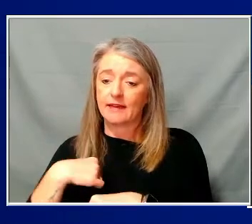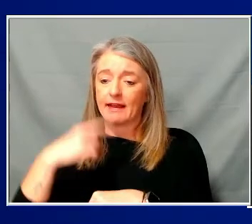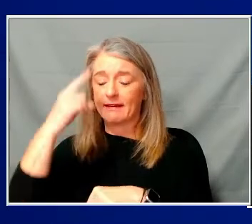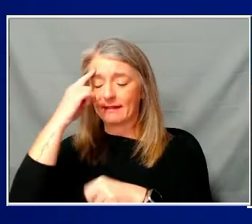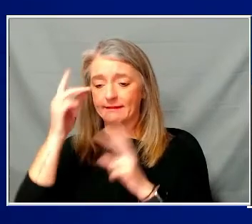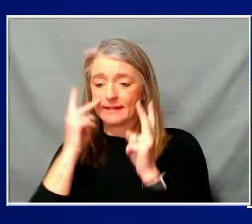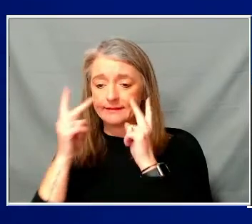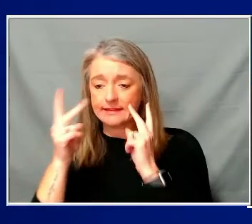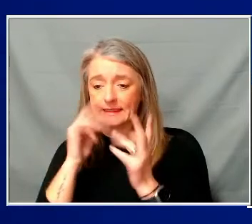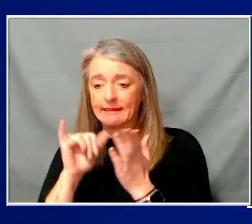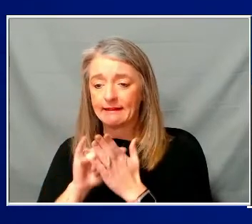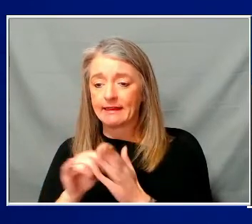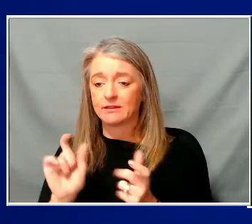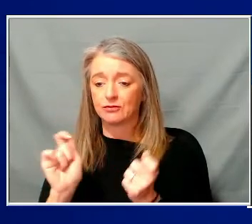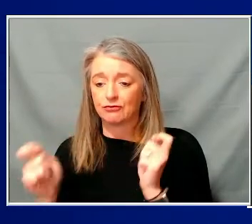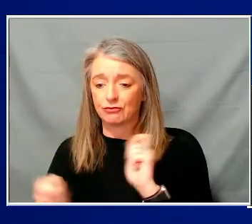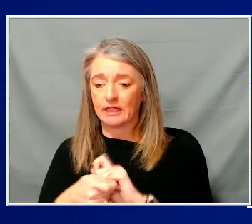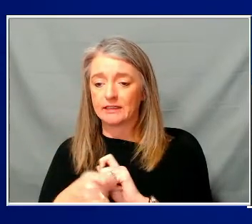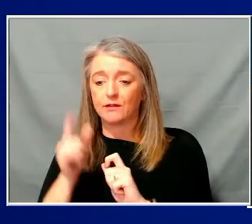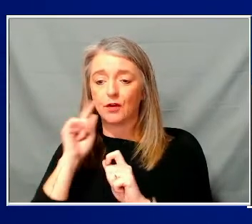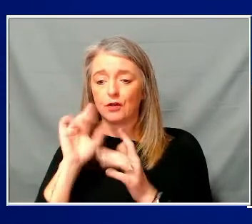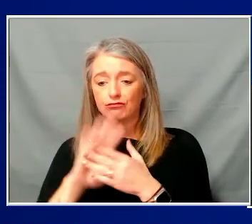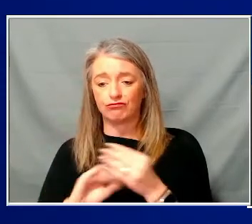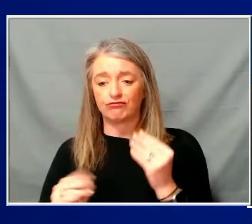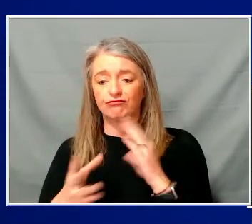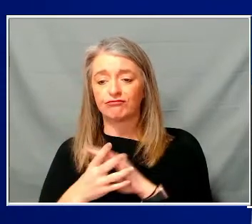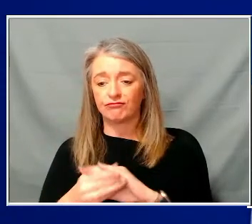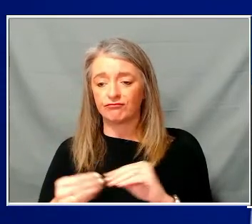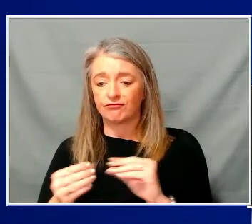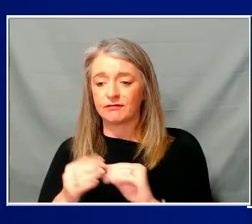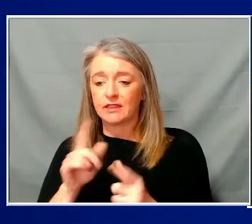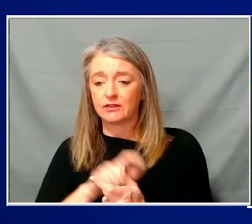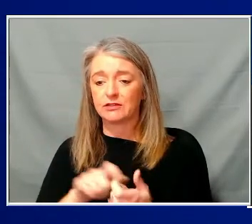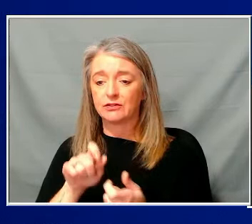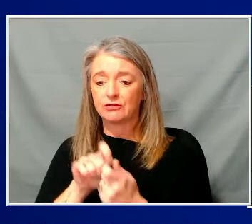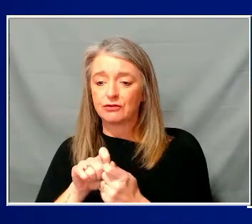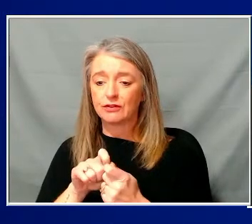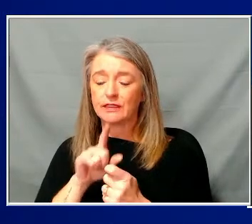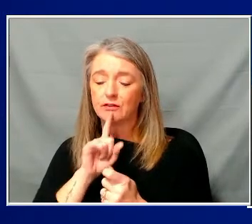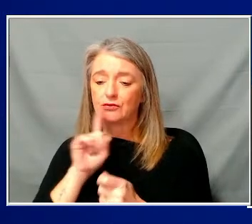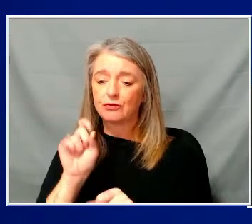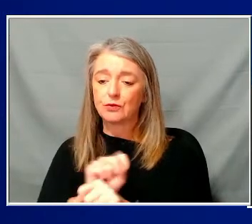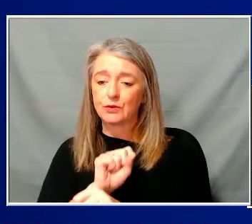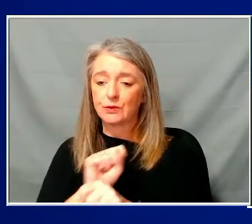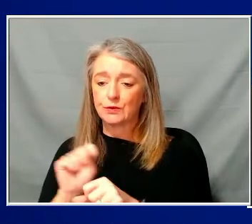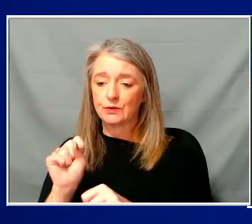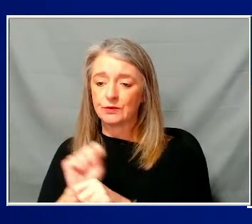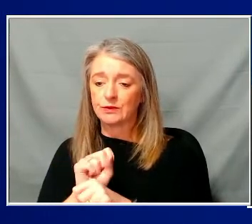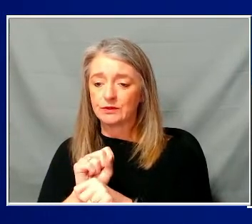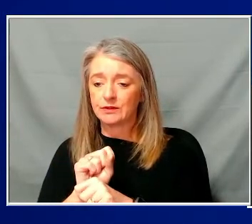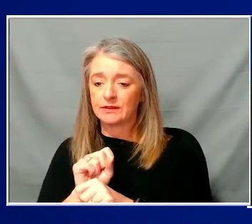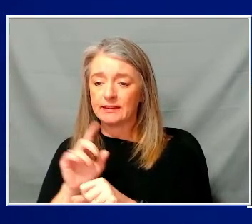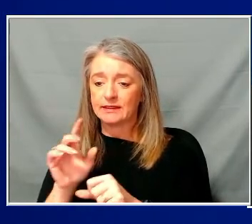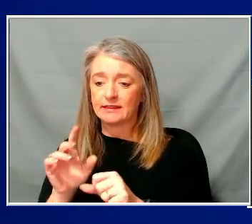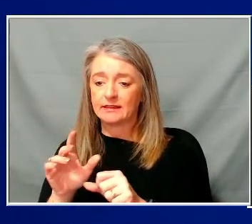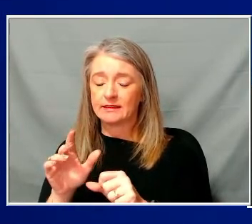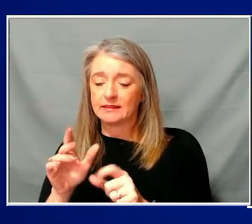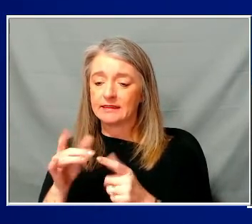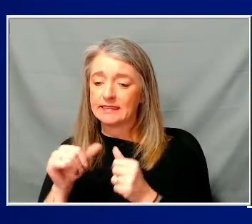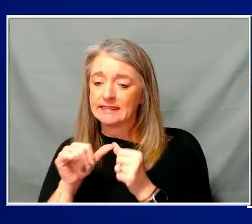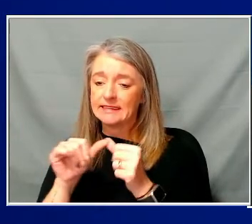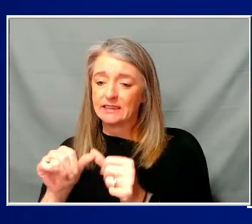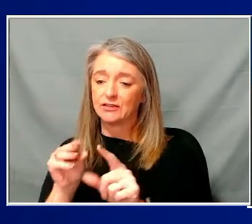well, and we've heard stories about that as well. So it is certainly a true entity out there, and continues to